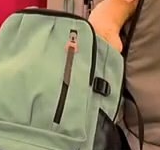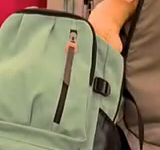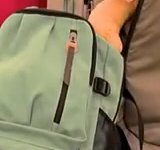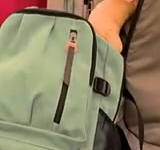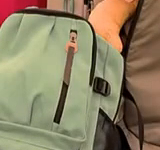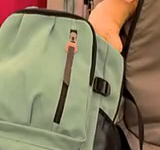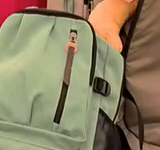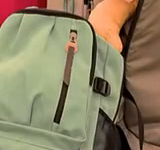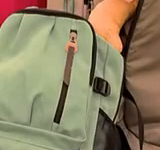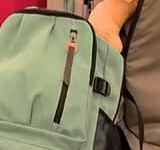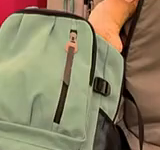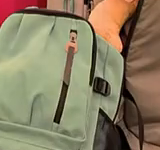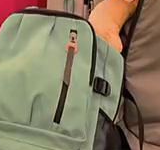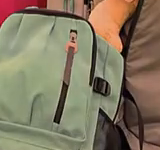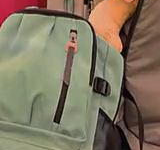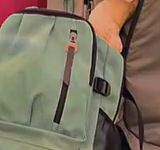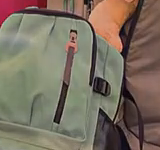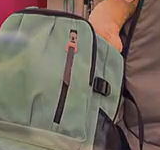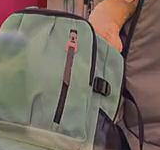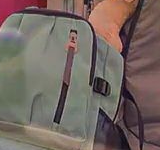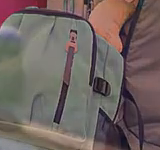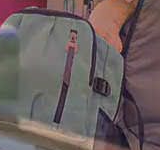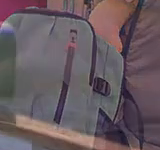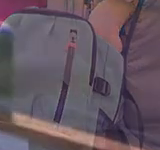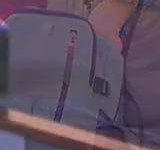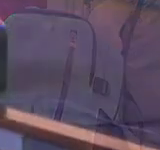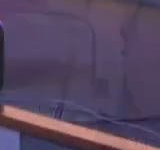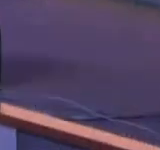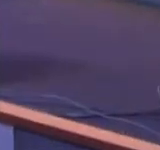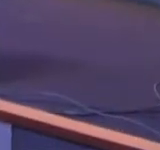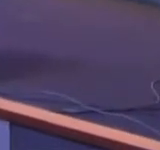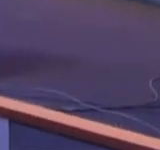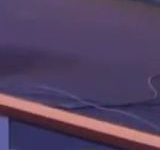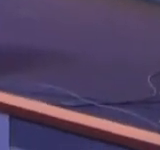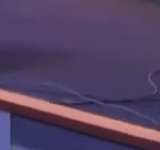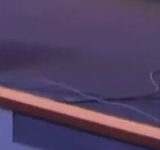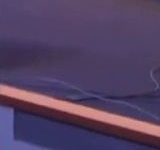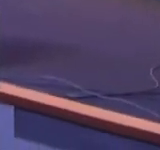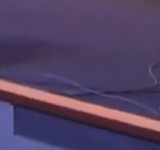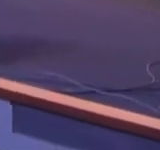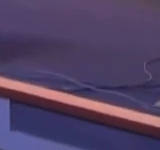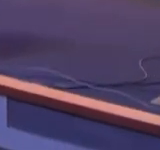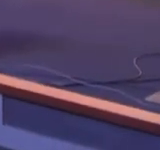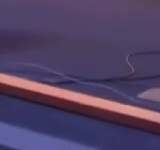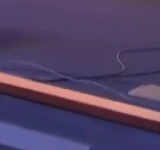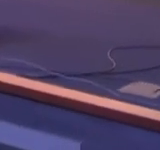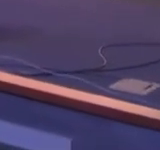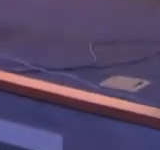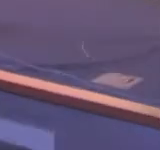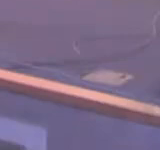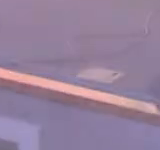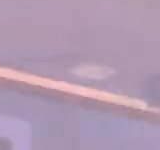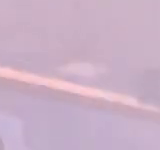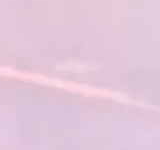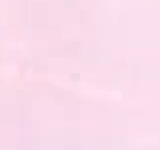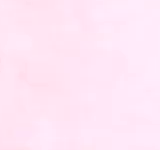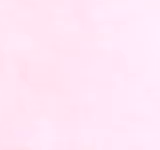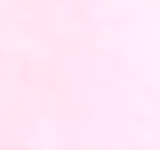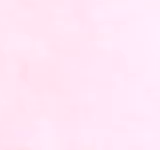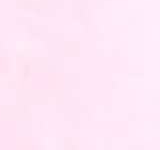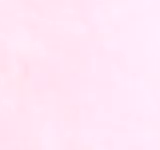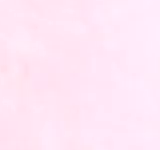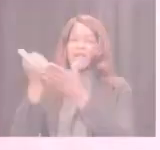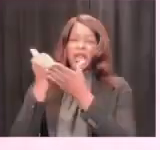So thankful to be able to start our day together with you. What an incredible moment of worship. Take it to the Lord in prayer. It ought to help you set